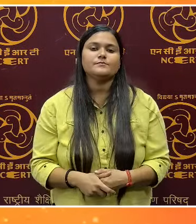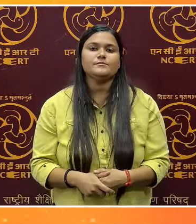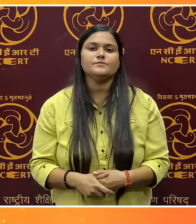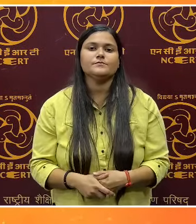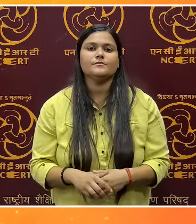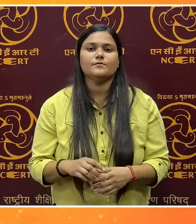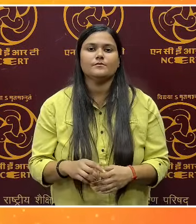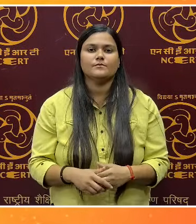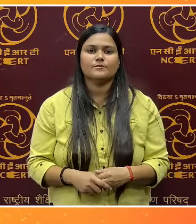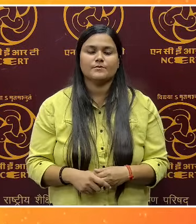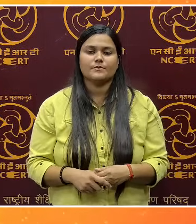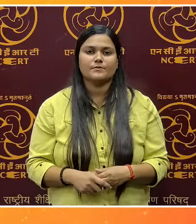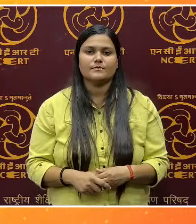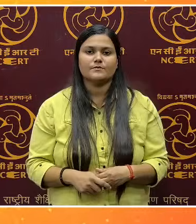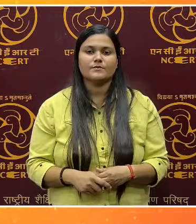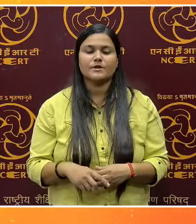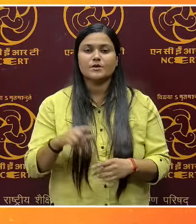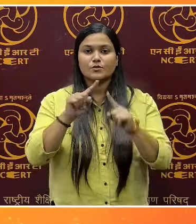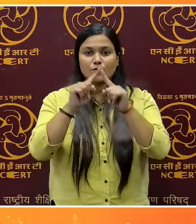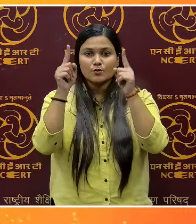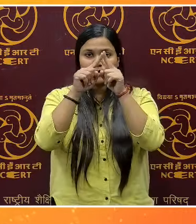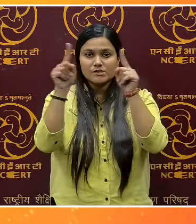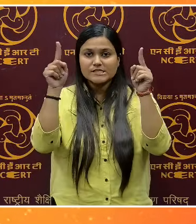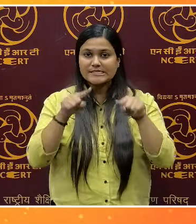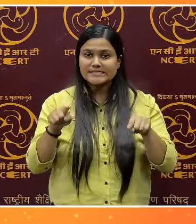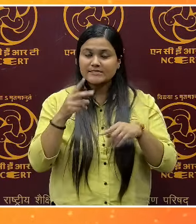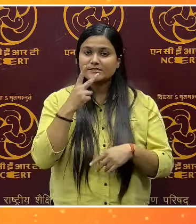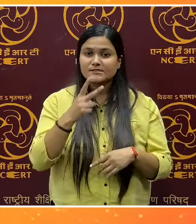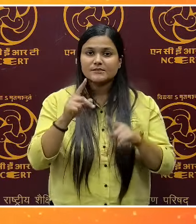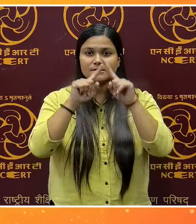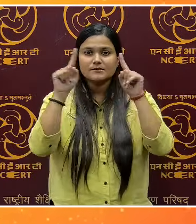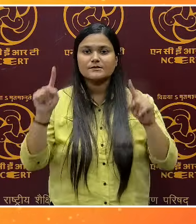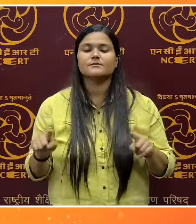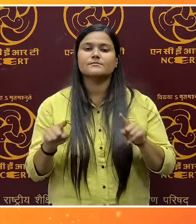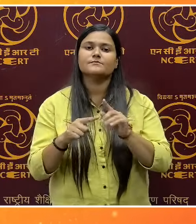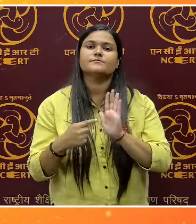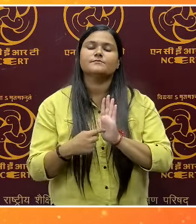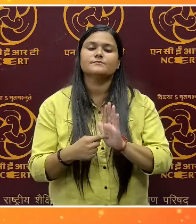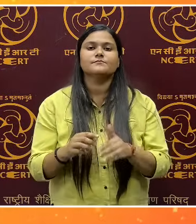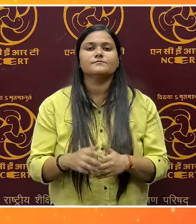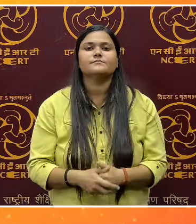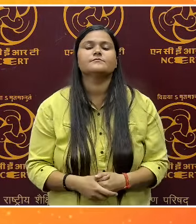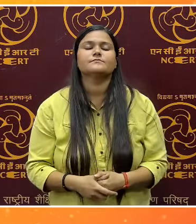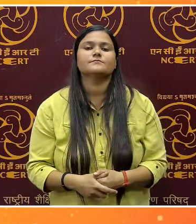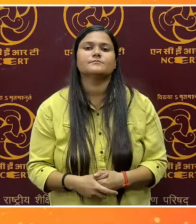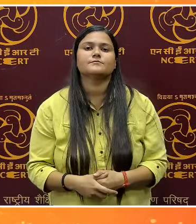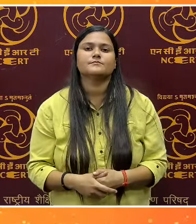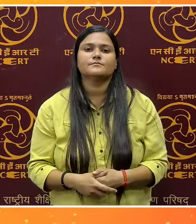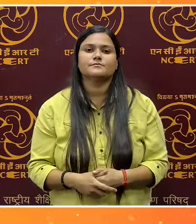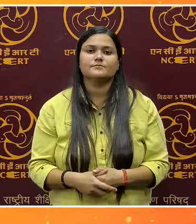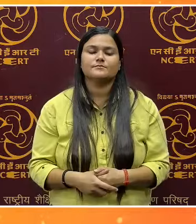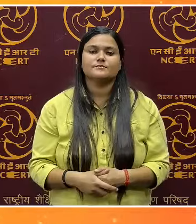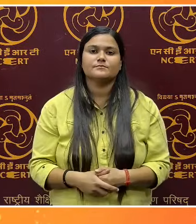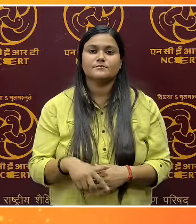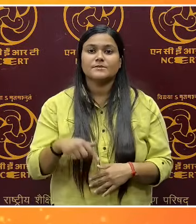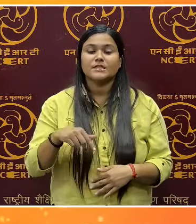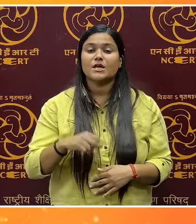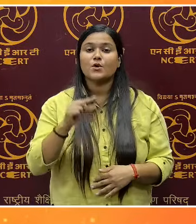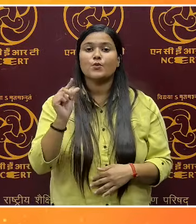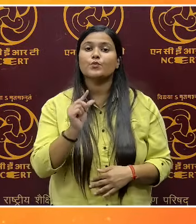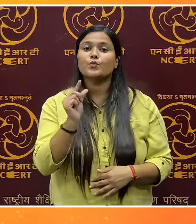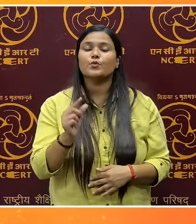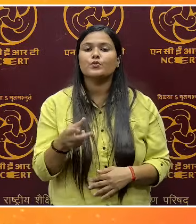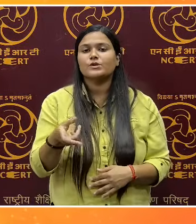Yes. So, we will have 0 here and you have it is 8 times 5 8s are 40. Now, we can use what